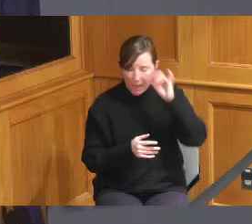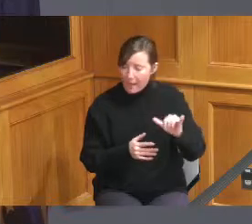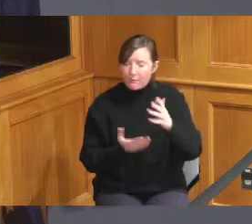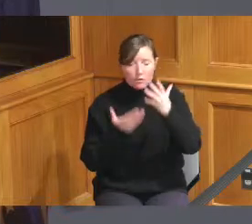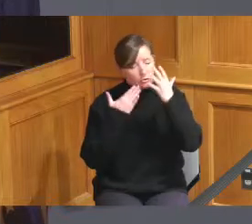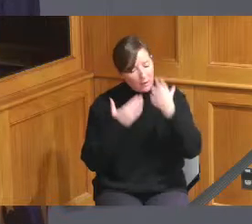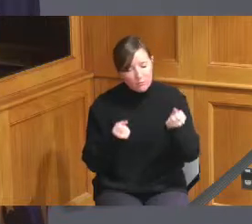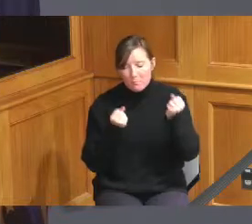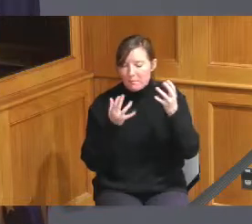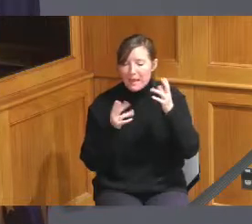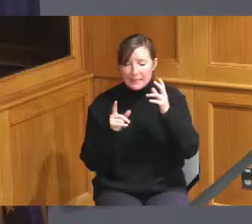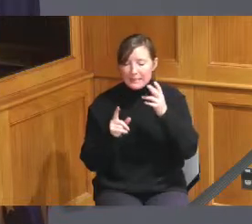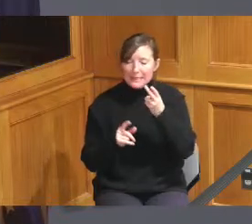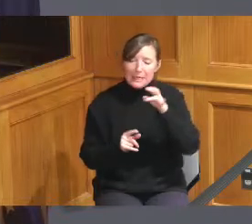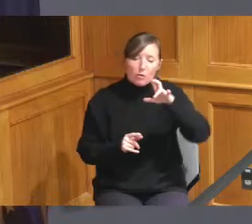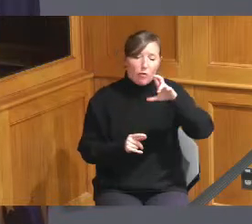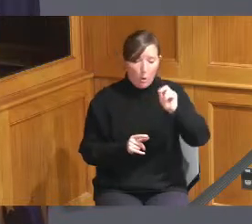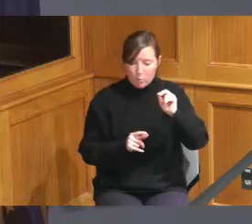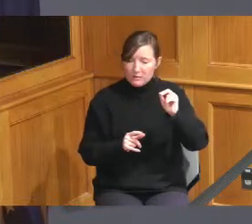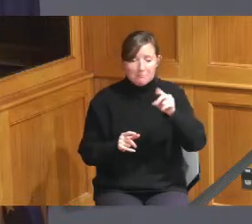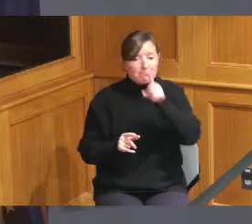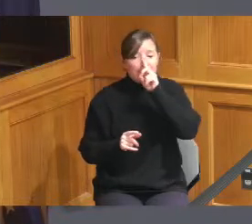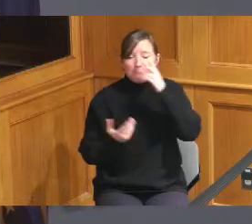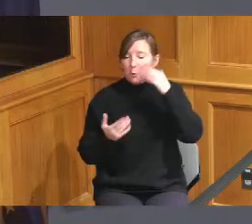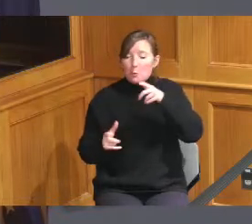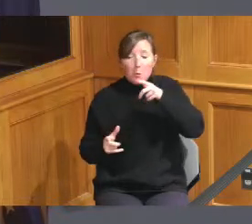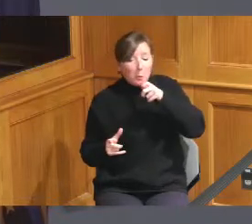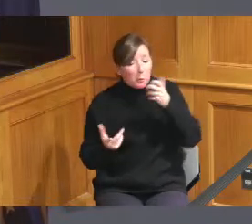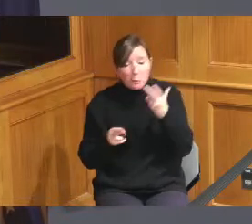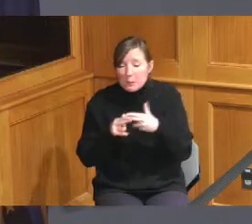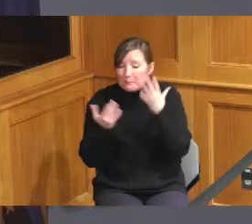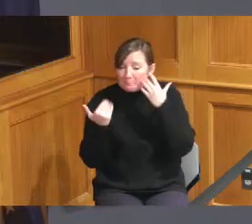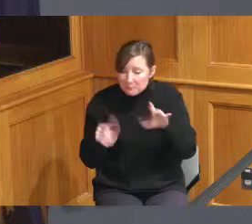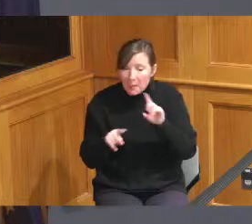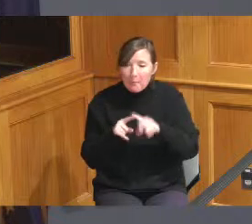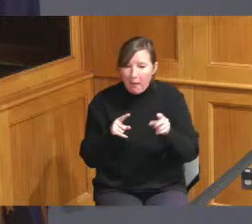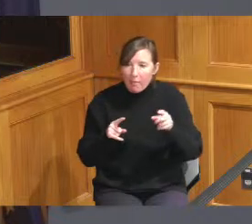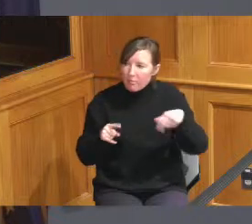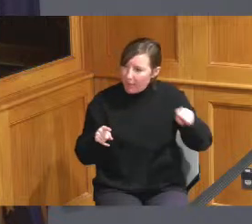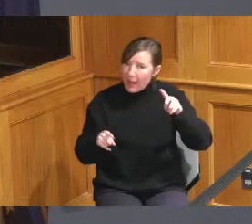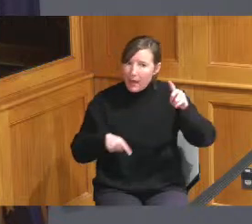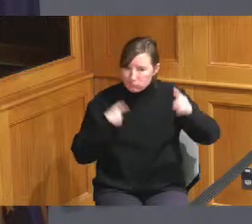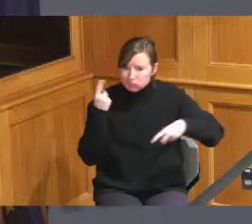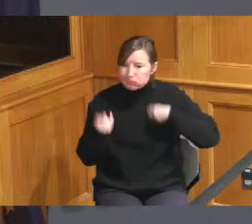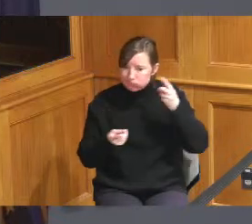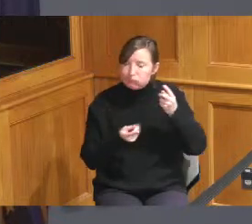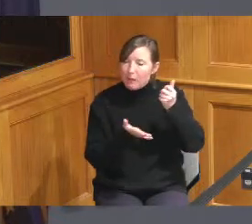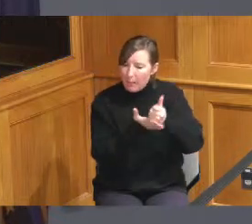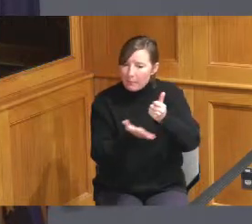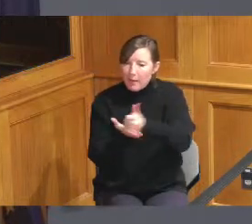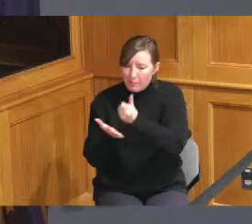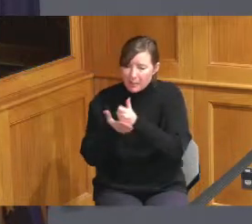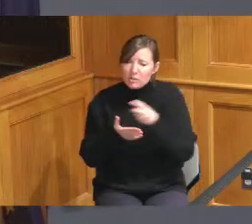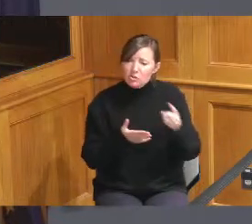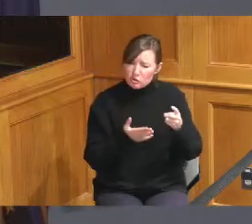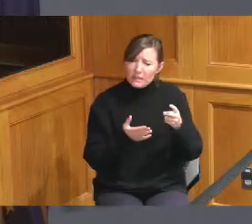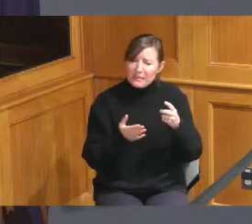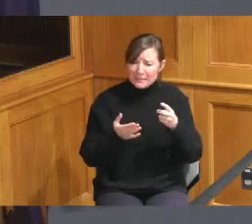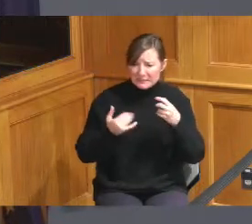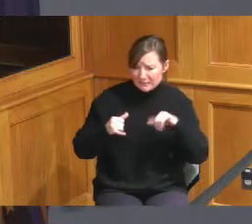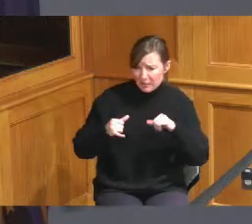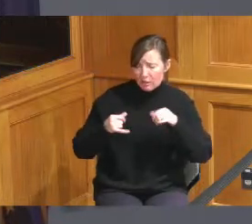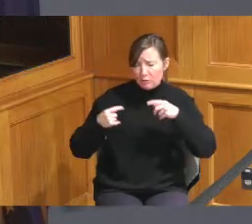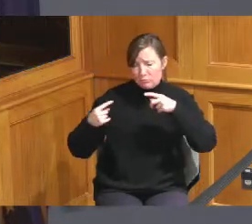who have helped her along the way. Whereas Ruby continues to share the struggles and the